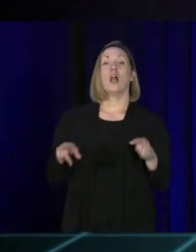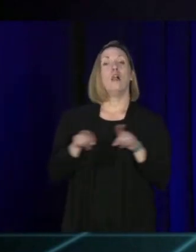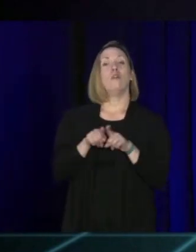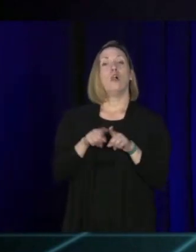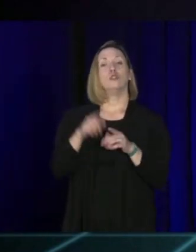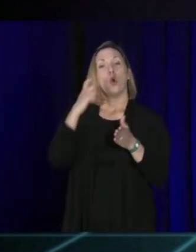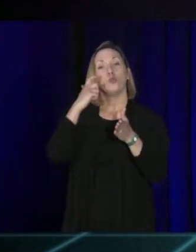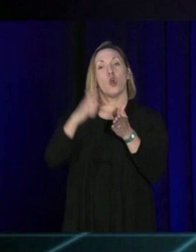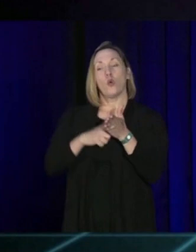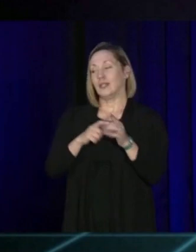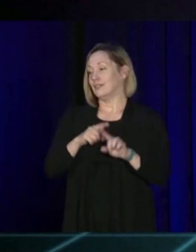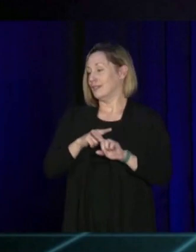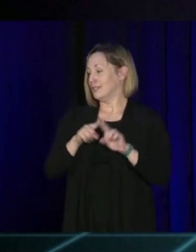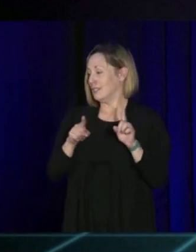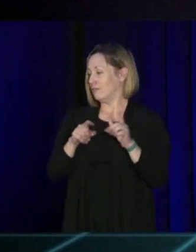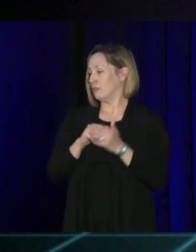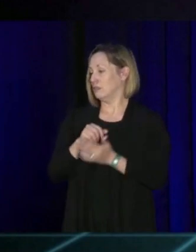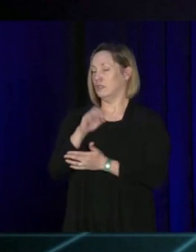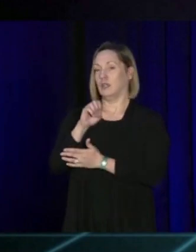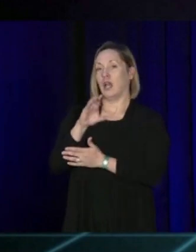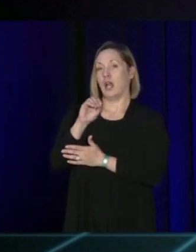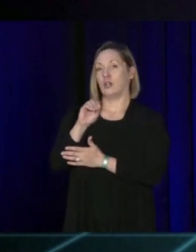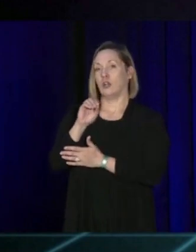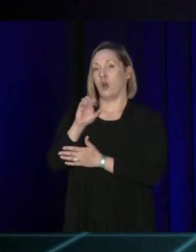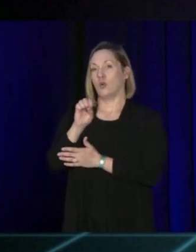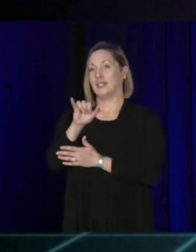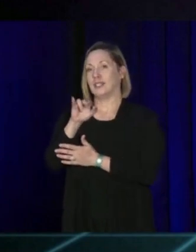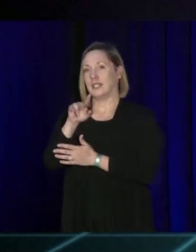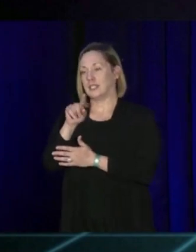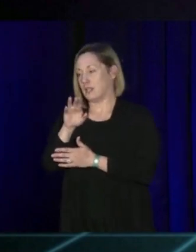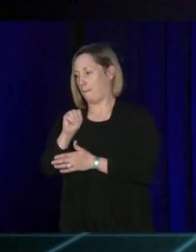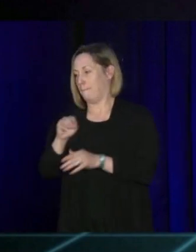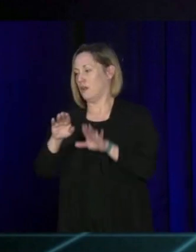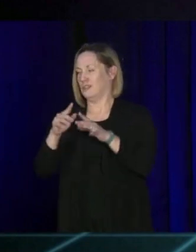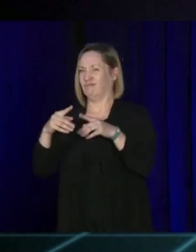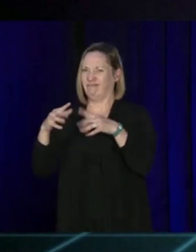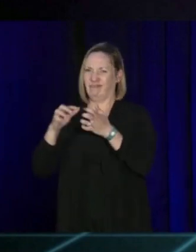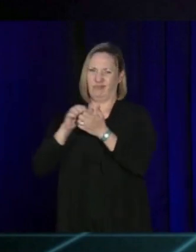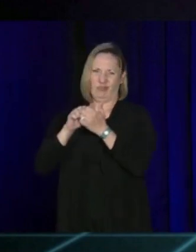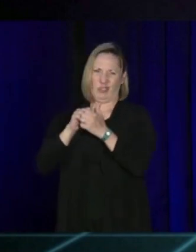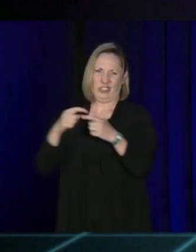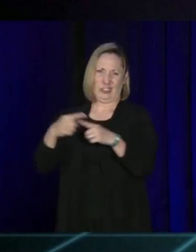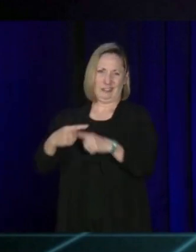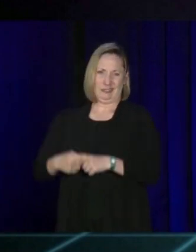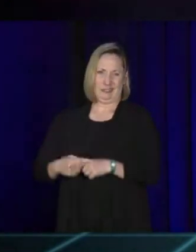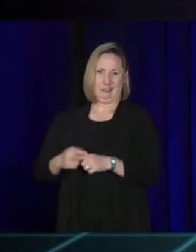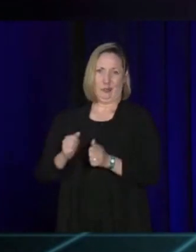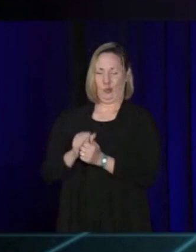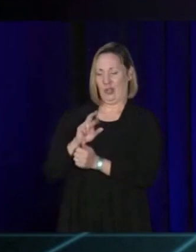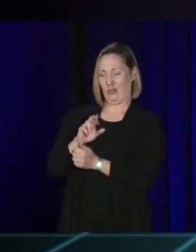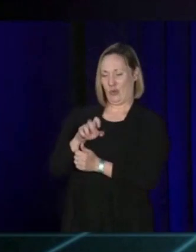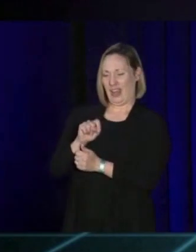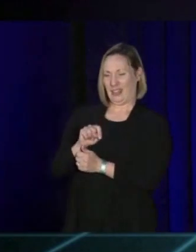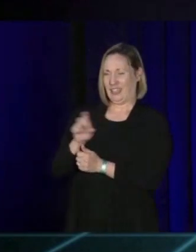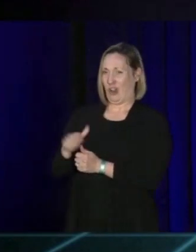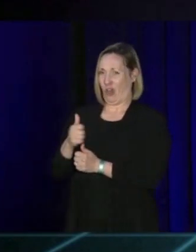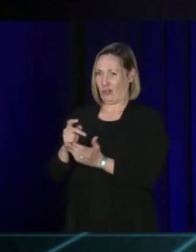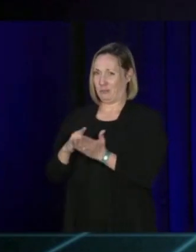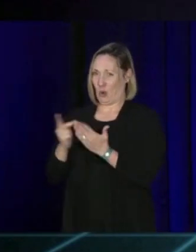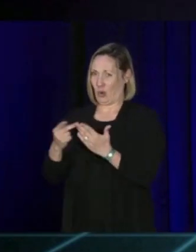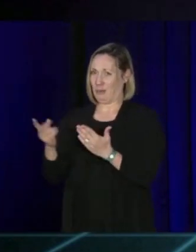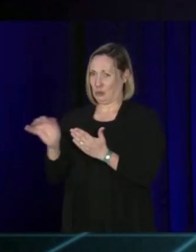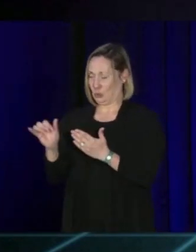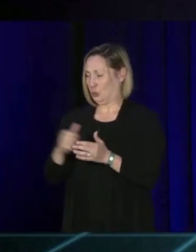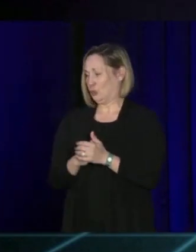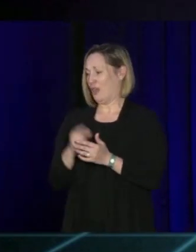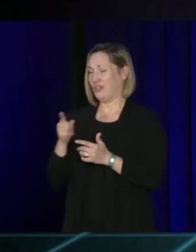of ecosystem friction with the other OSS projects and the React itself. This was a thing back